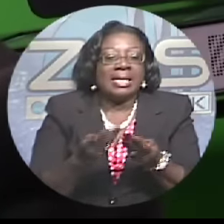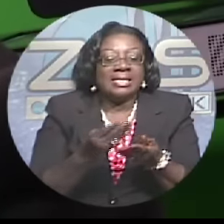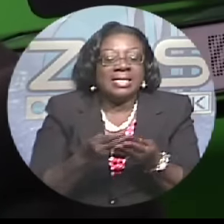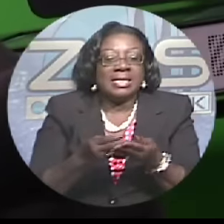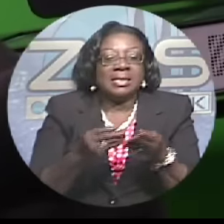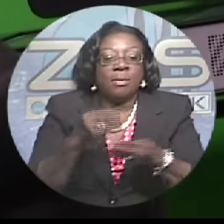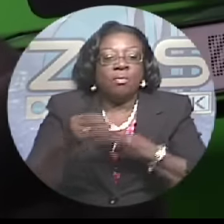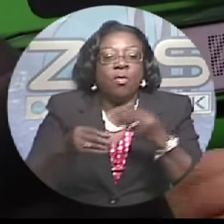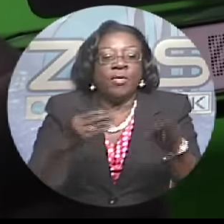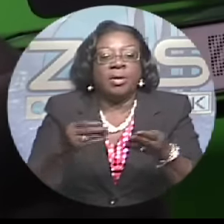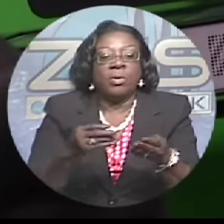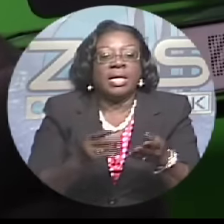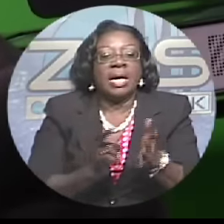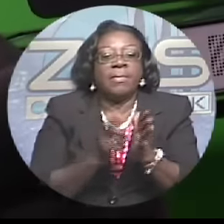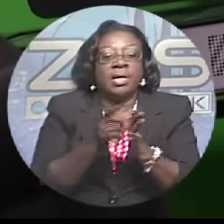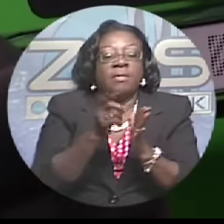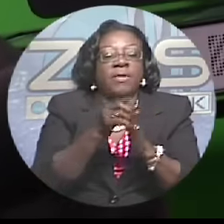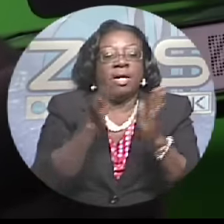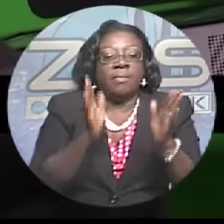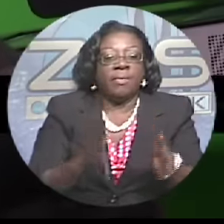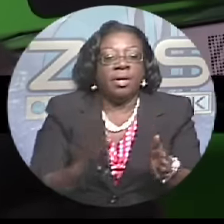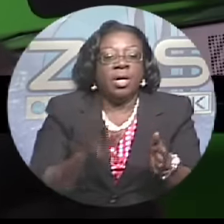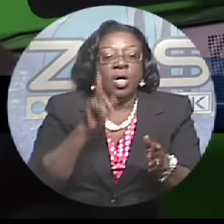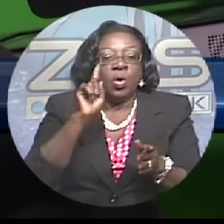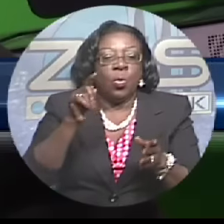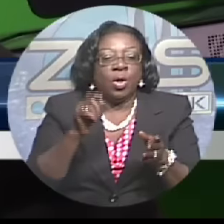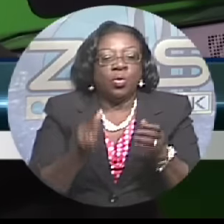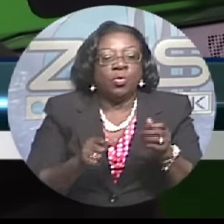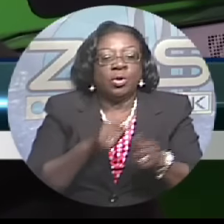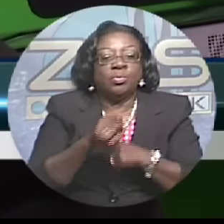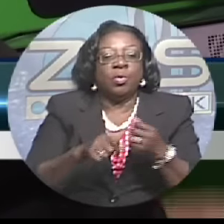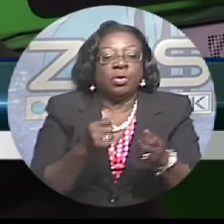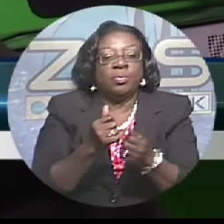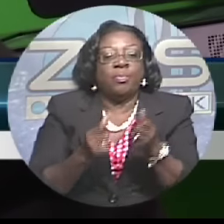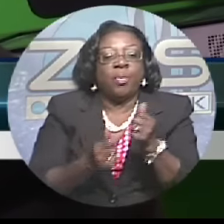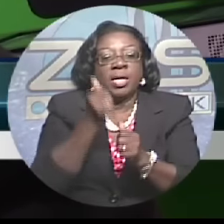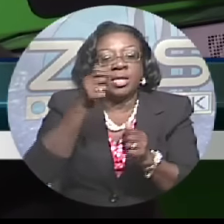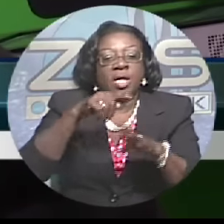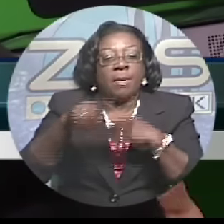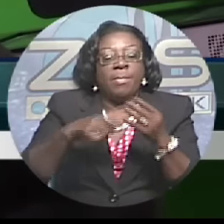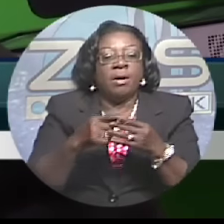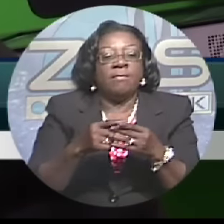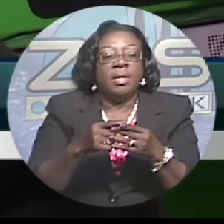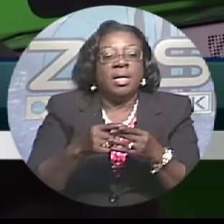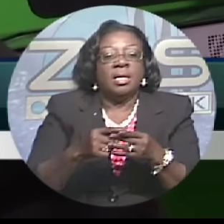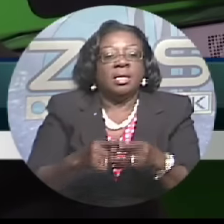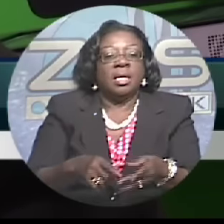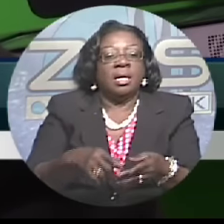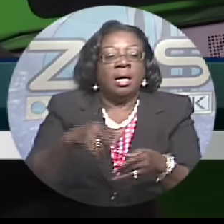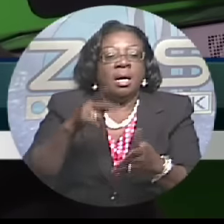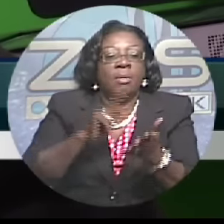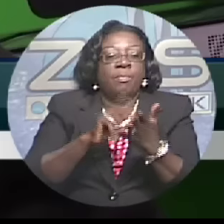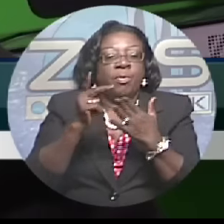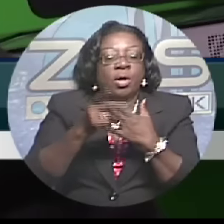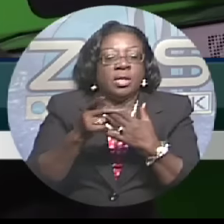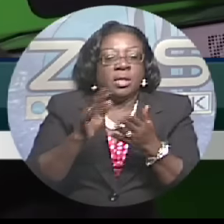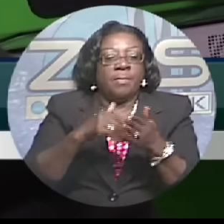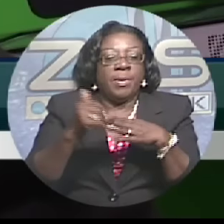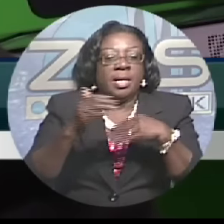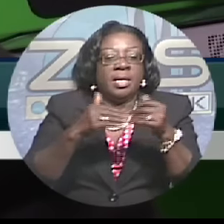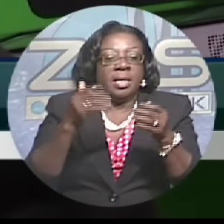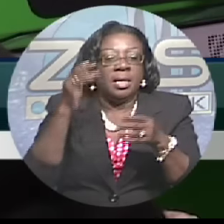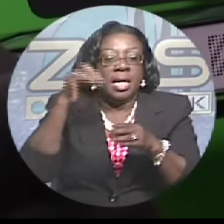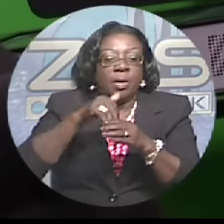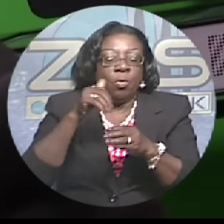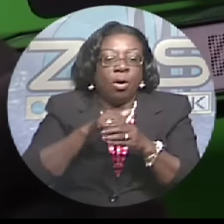kept the developer, the brainchild, the one who is most passionate about the project involved, and I personally feel, as a